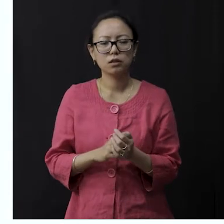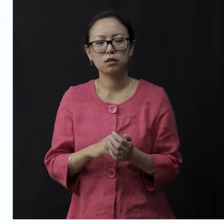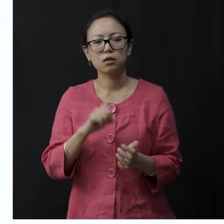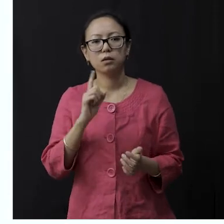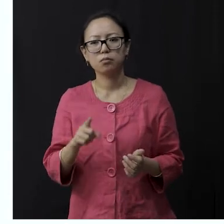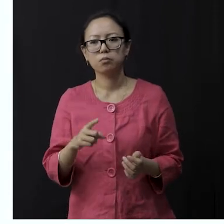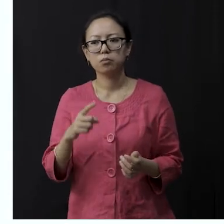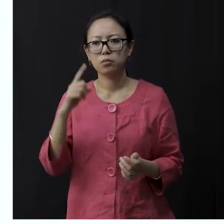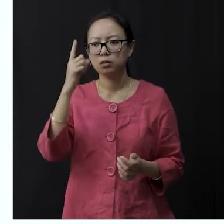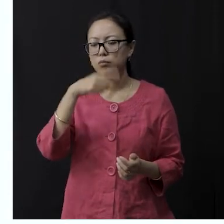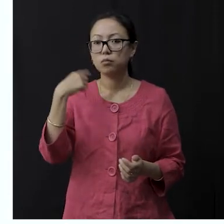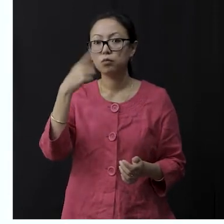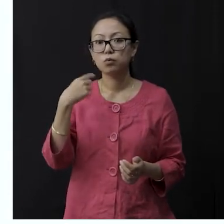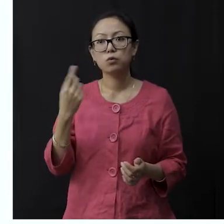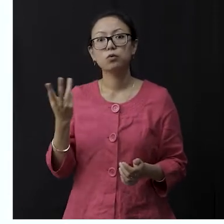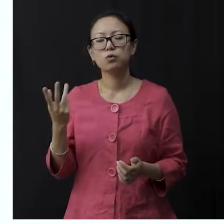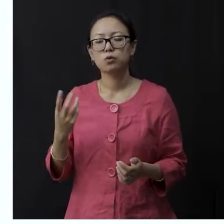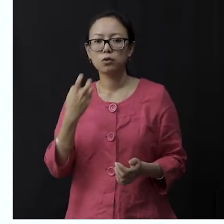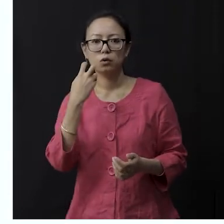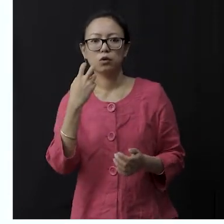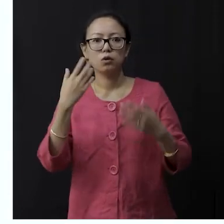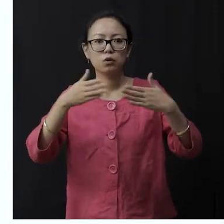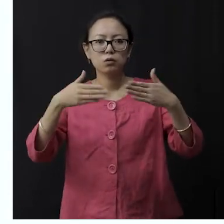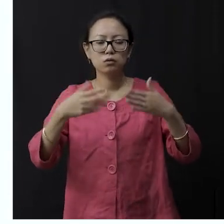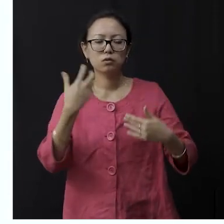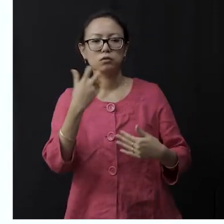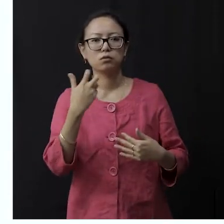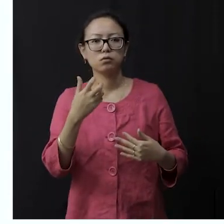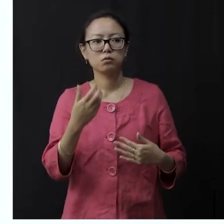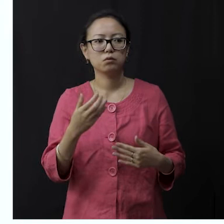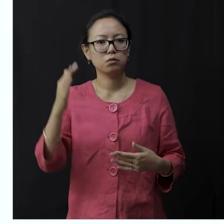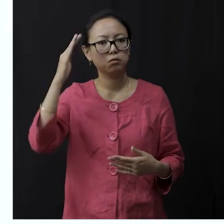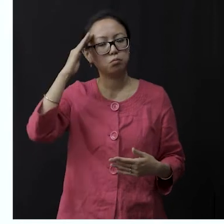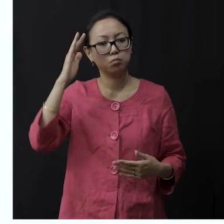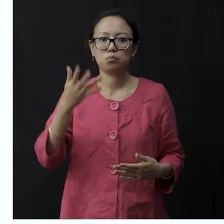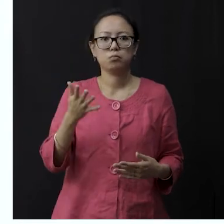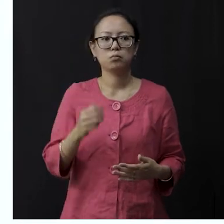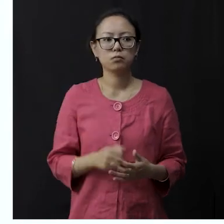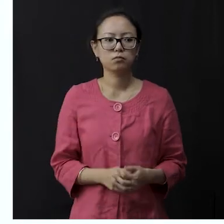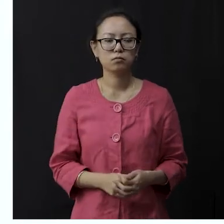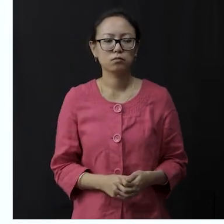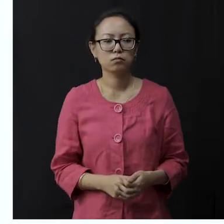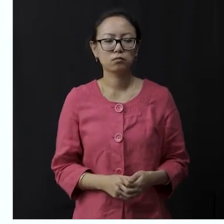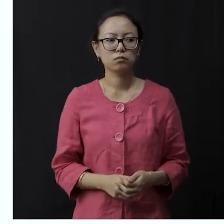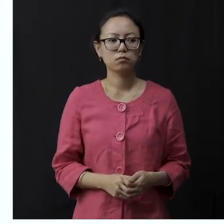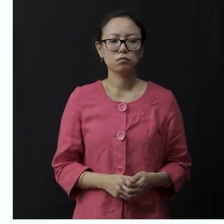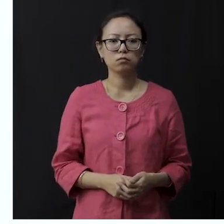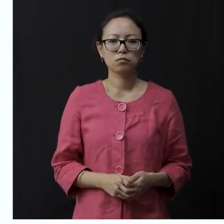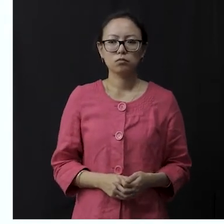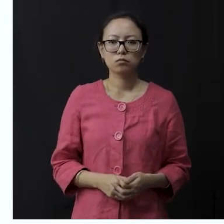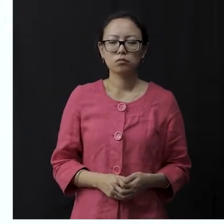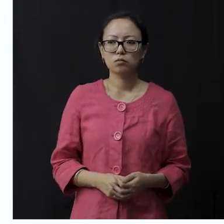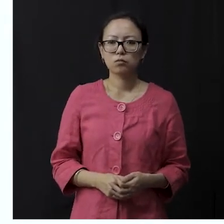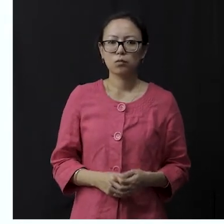came knocking at all, at all, at all. That means I do not know at all who that person who came and